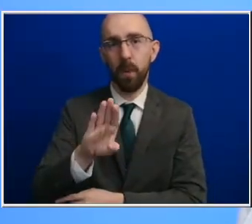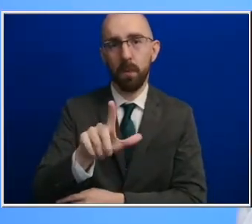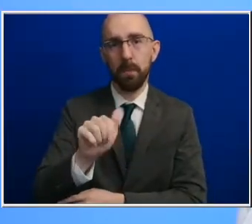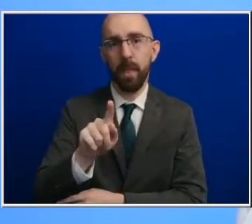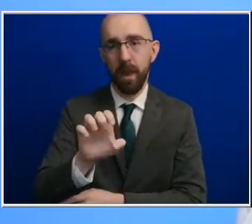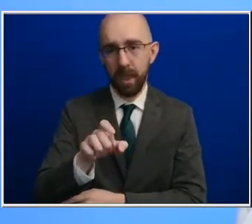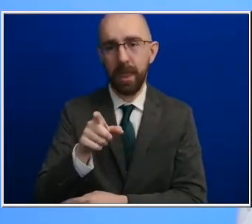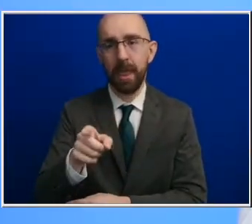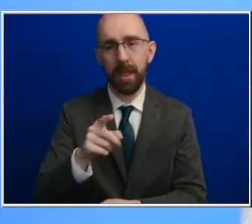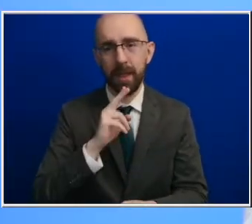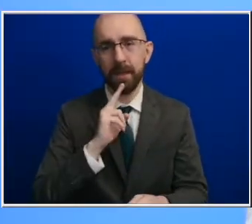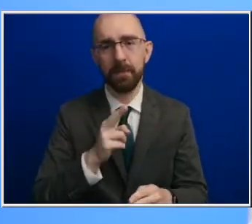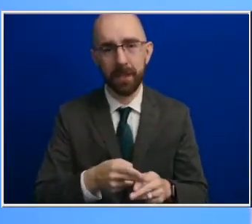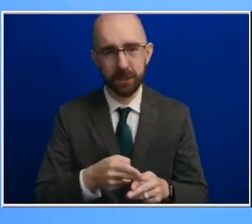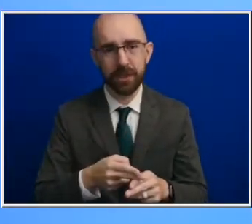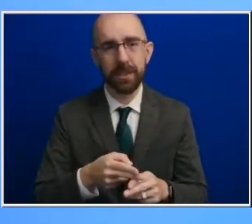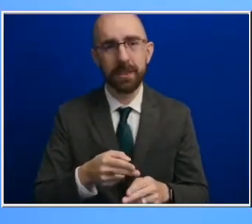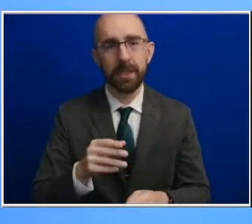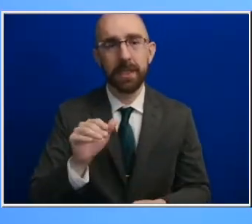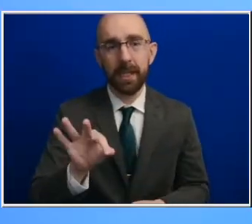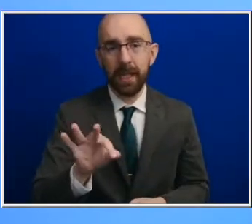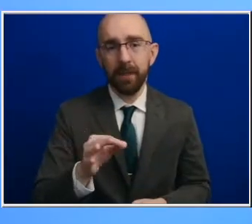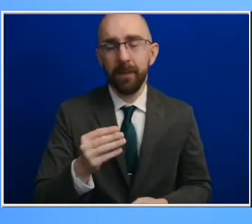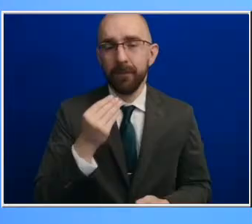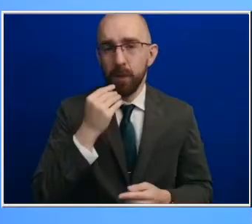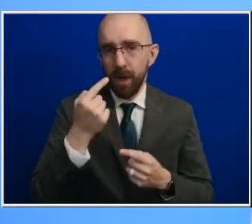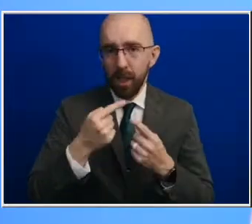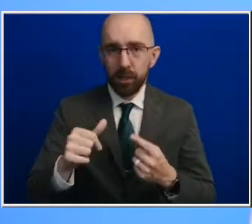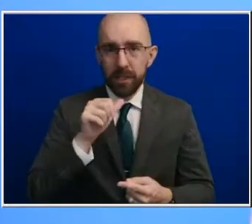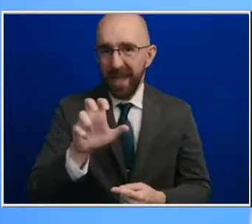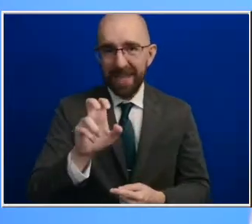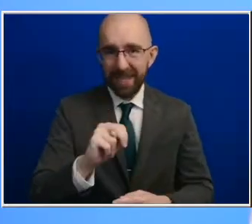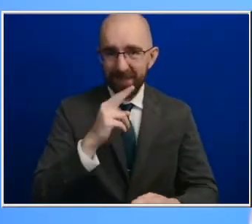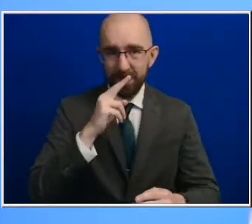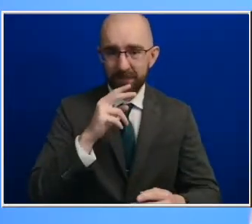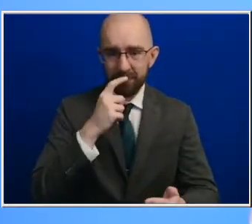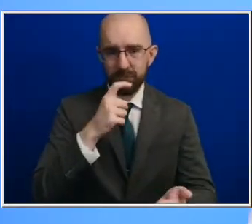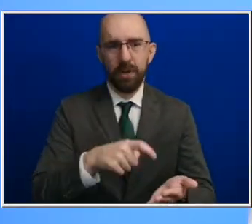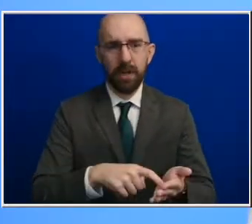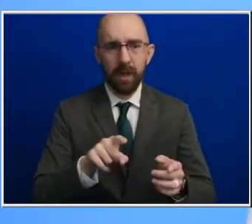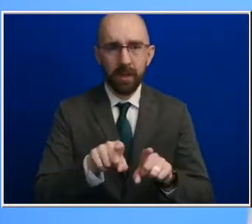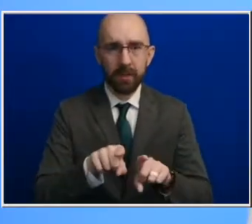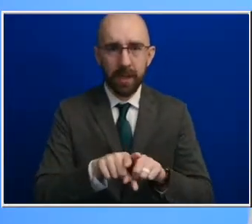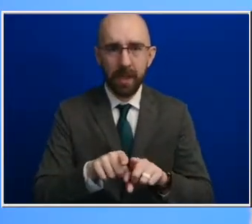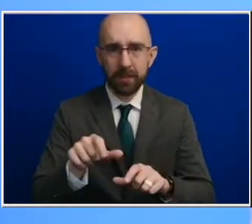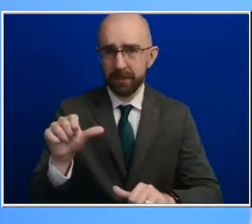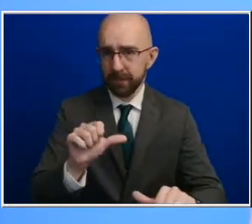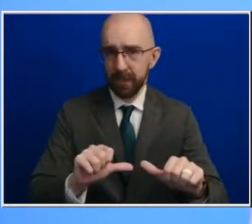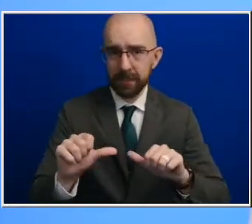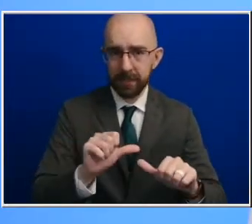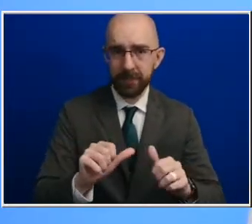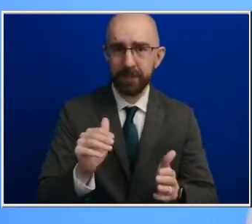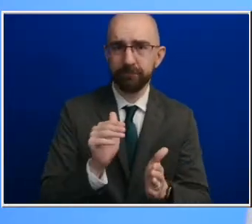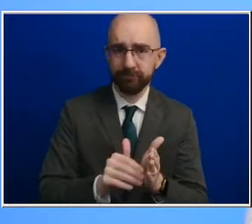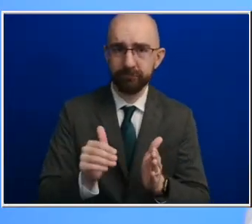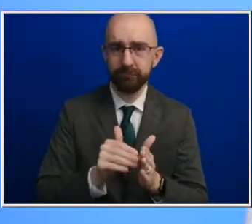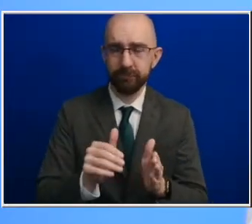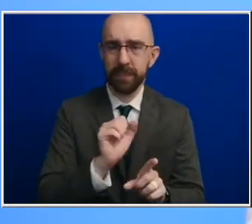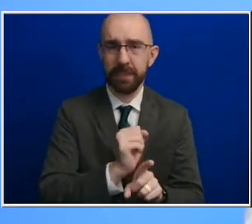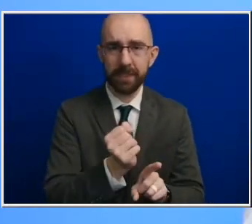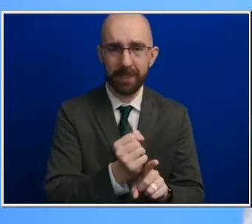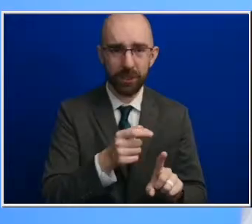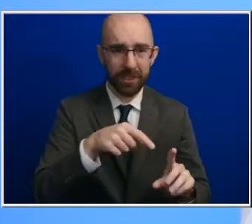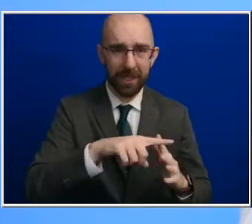that if food allergy is not even recognized as a scientific chronic condition in the first